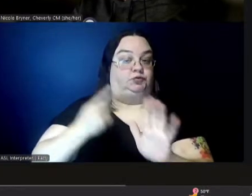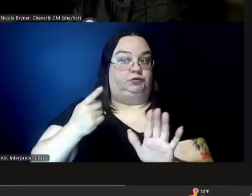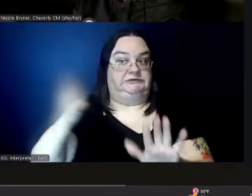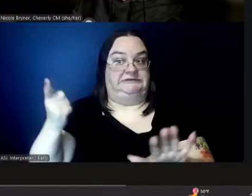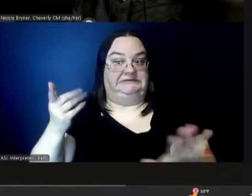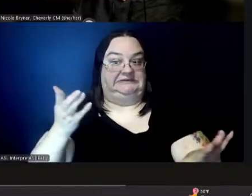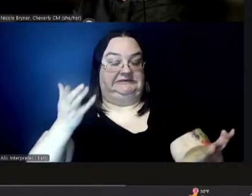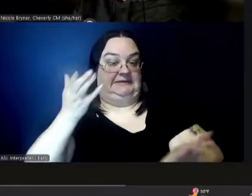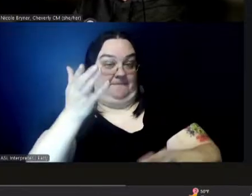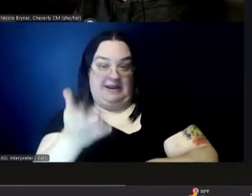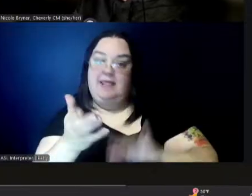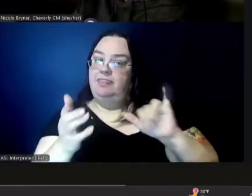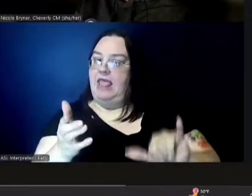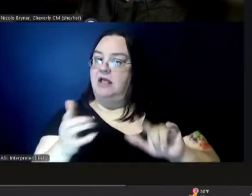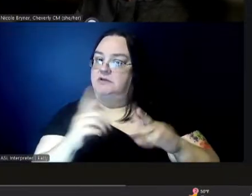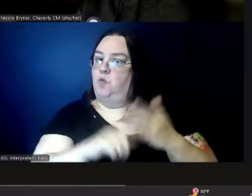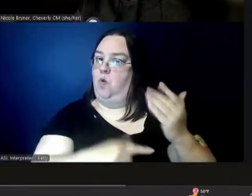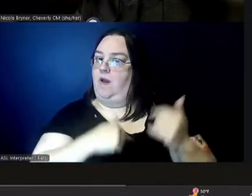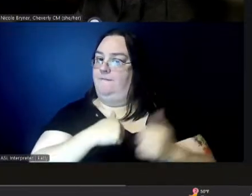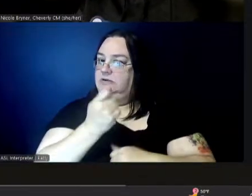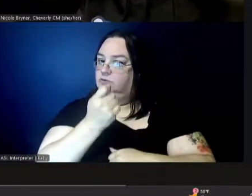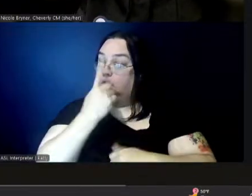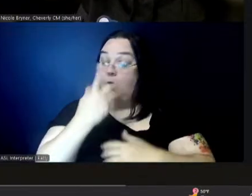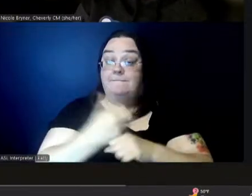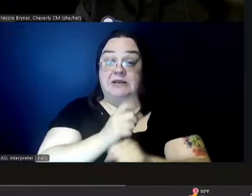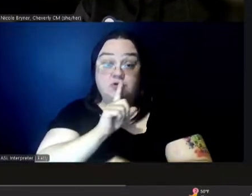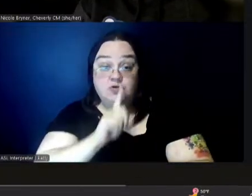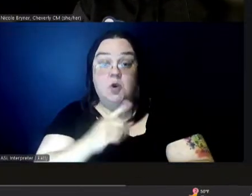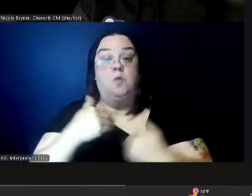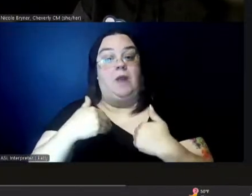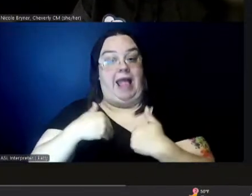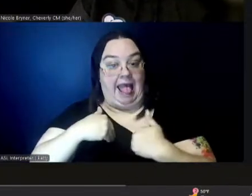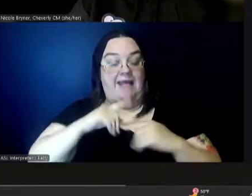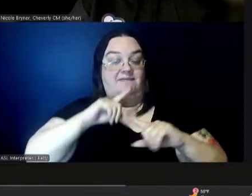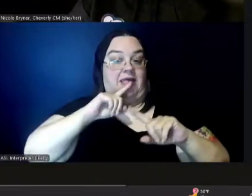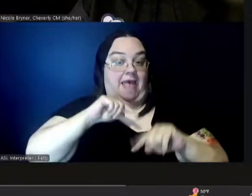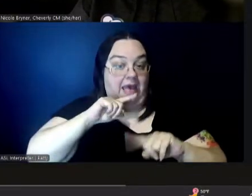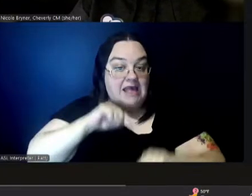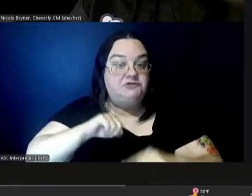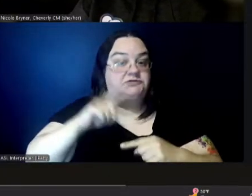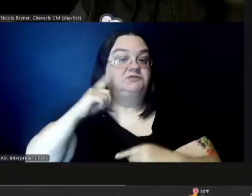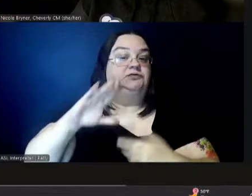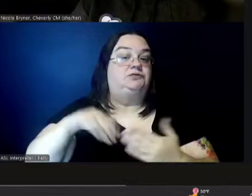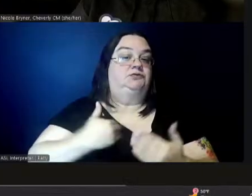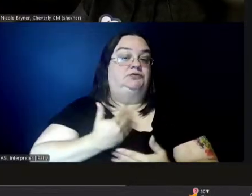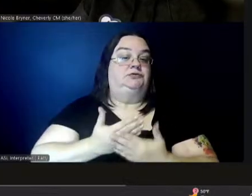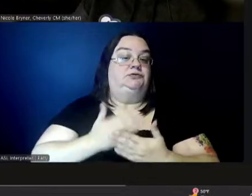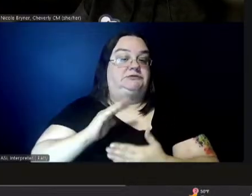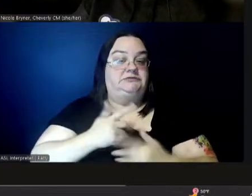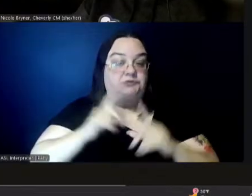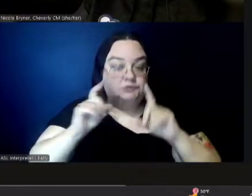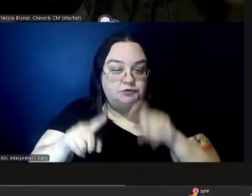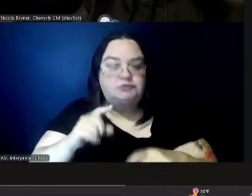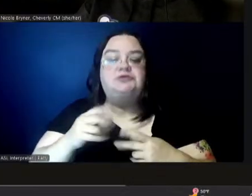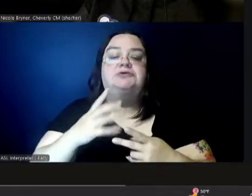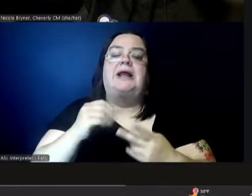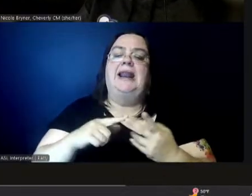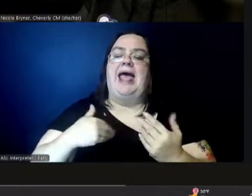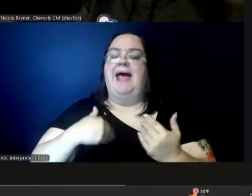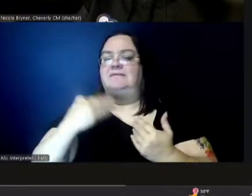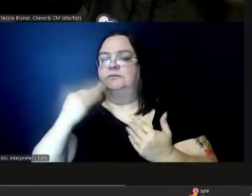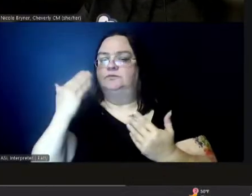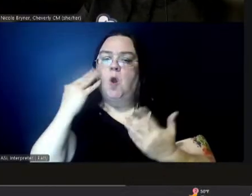to make sure we have both the answers to our questions and some sense of what follow-up questions we might have in